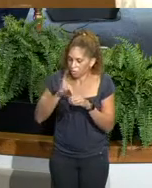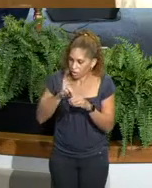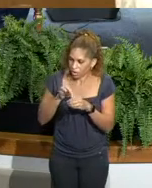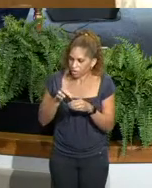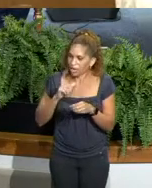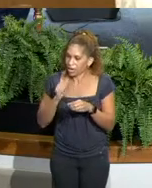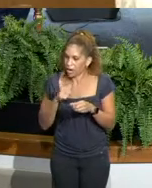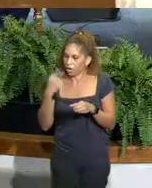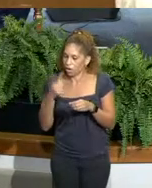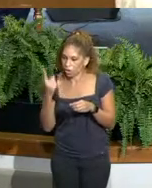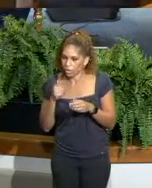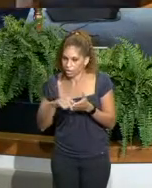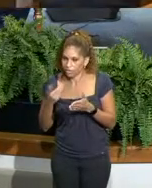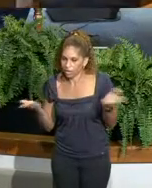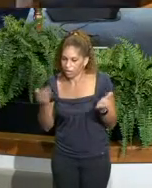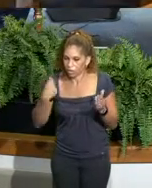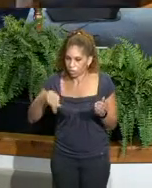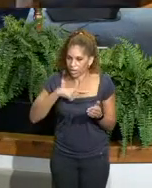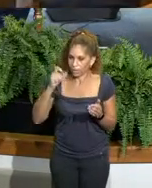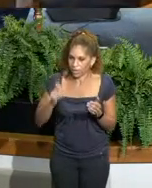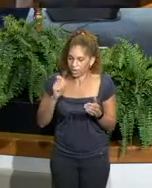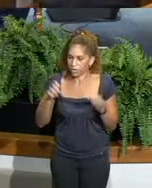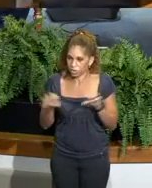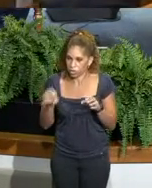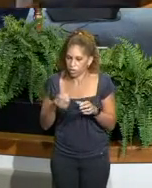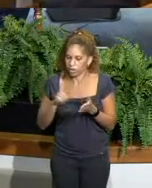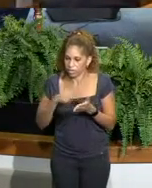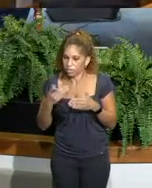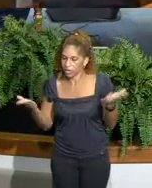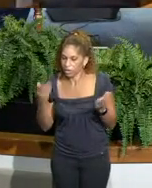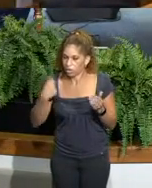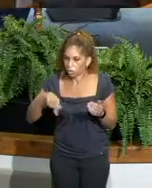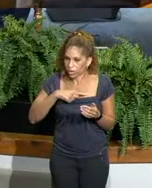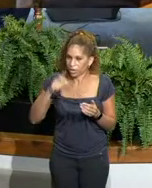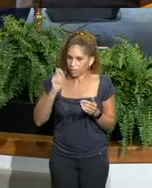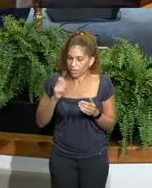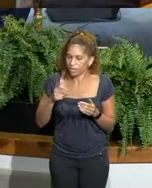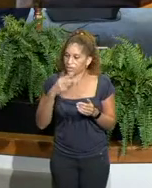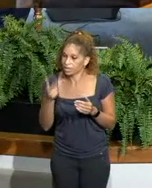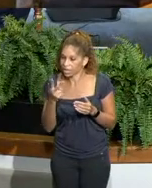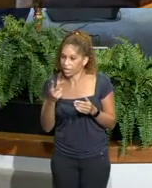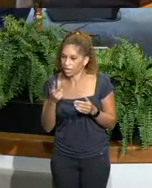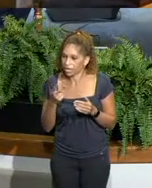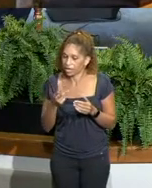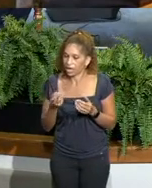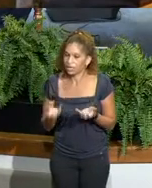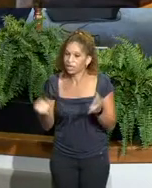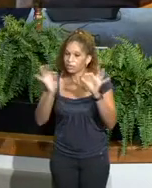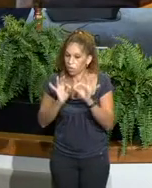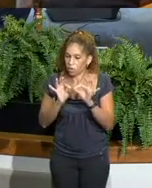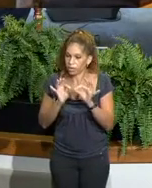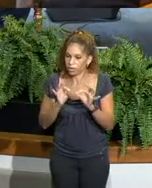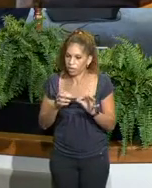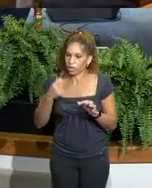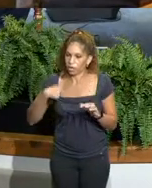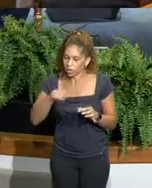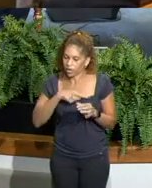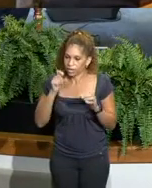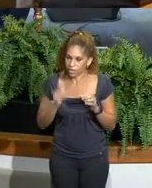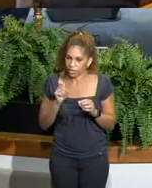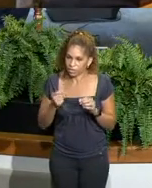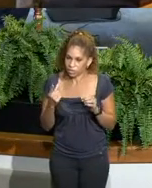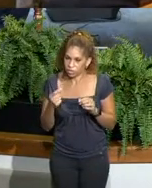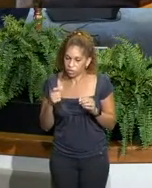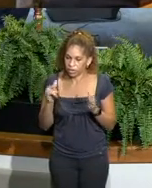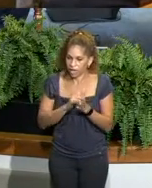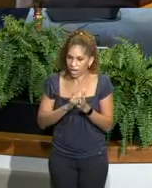is not only something we must do, it's something we must see as sacred. We've got to do it for change.